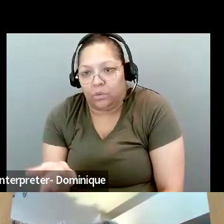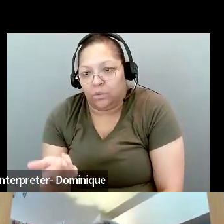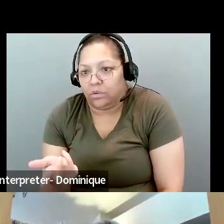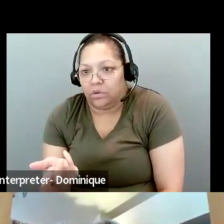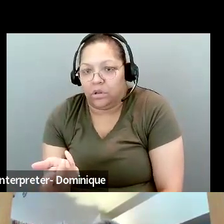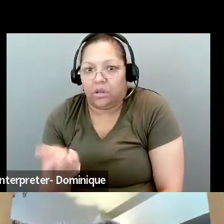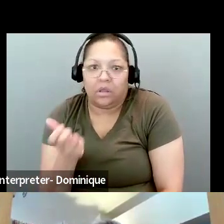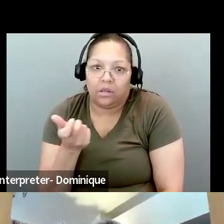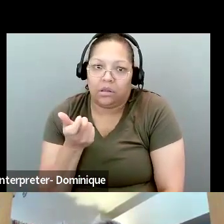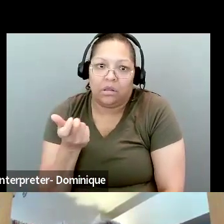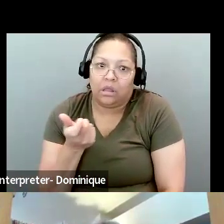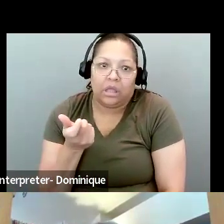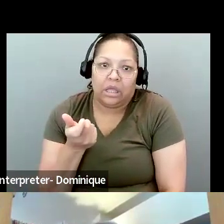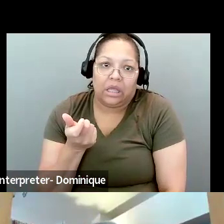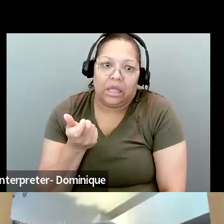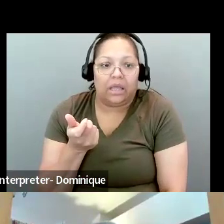It's just,